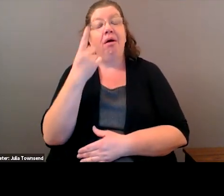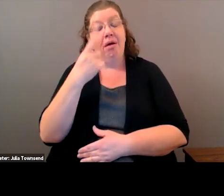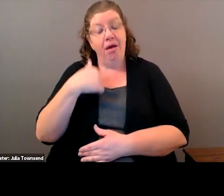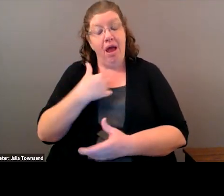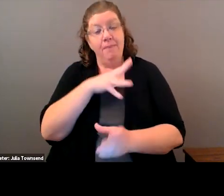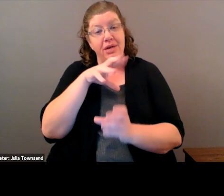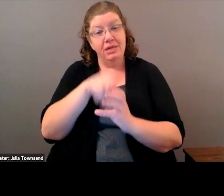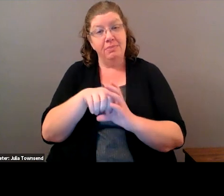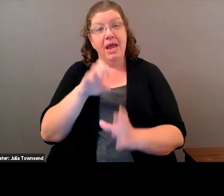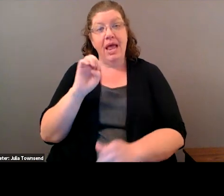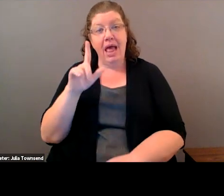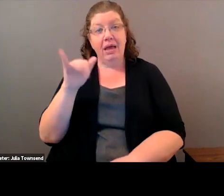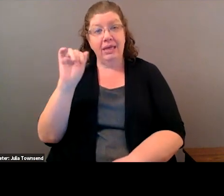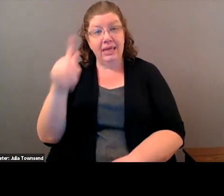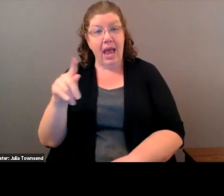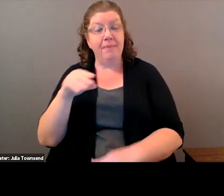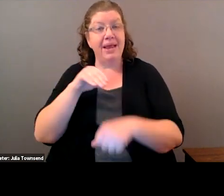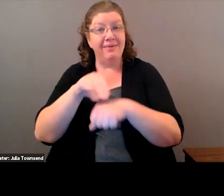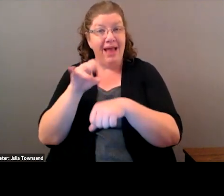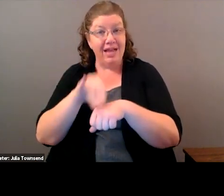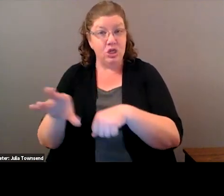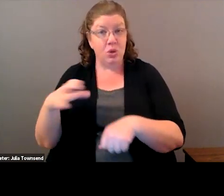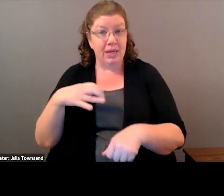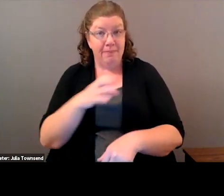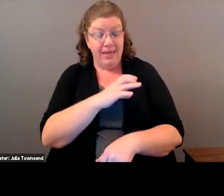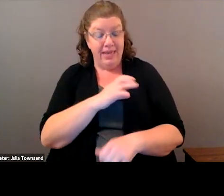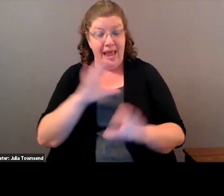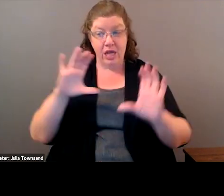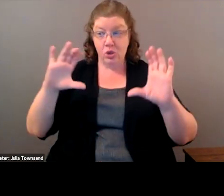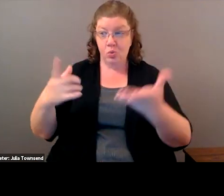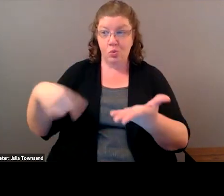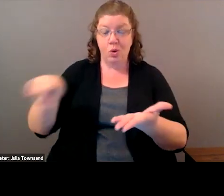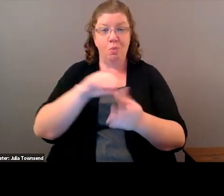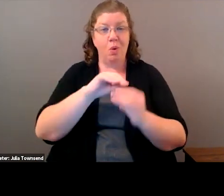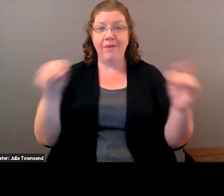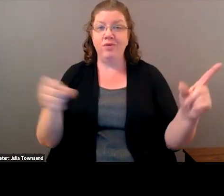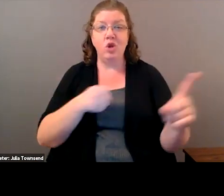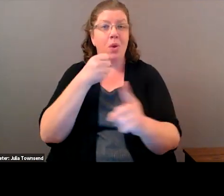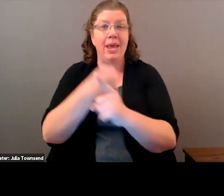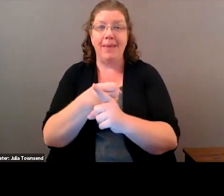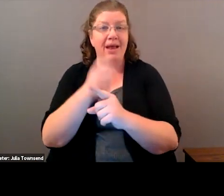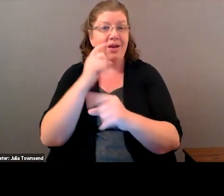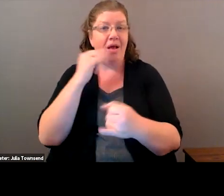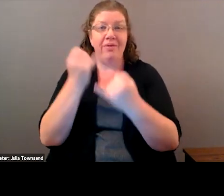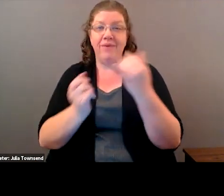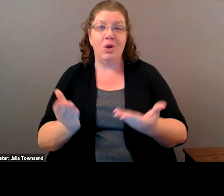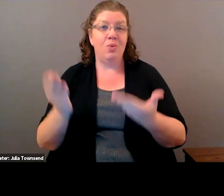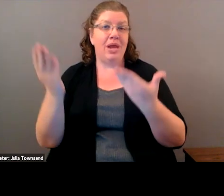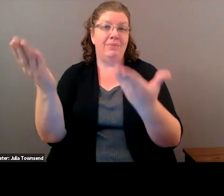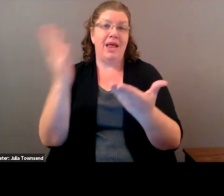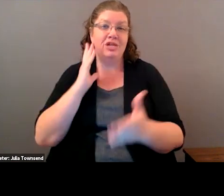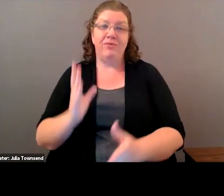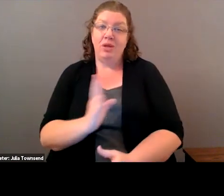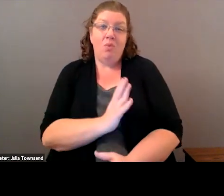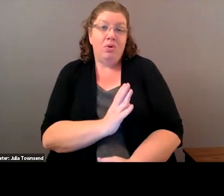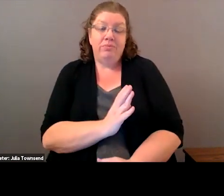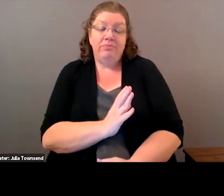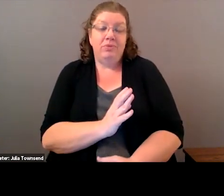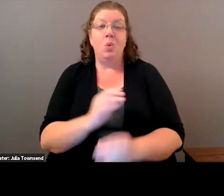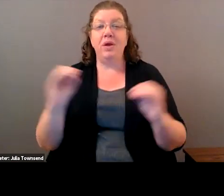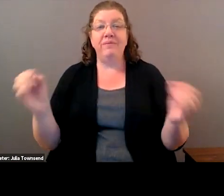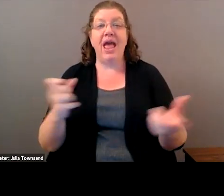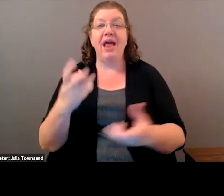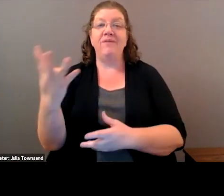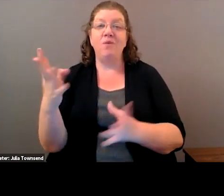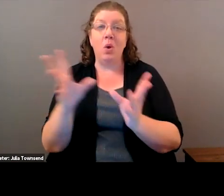in the LCAP Advisory Committee, as a group, we are having no impact on the final recommendations to the board. We have had 4 meetings